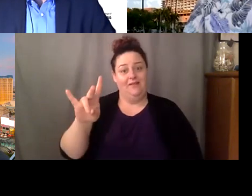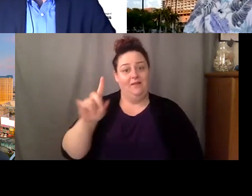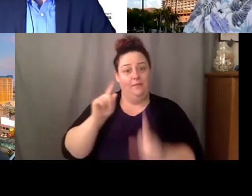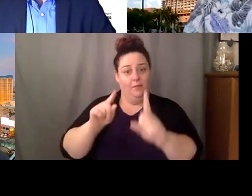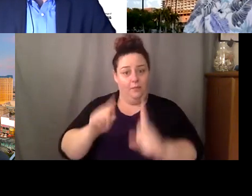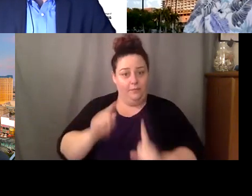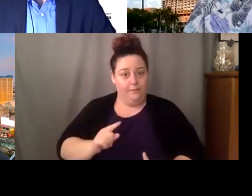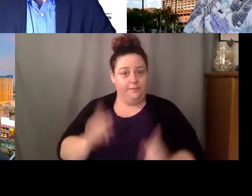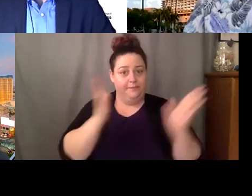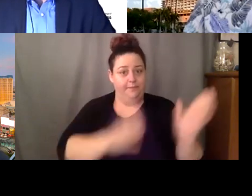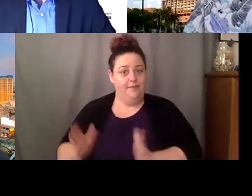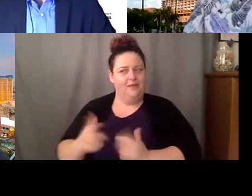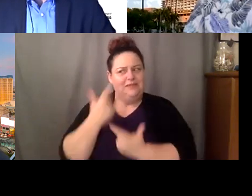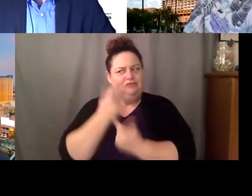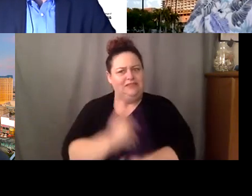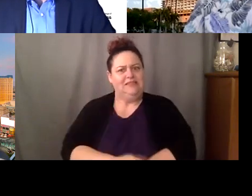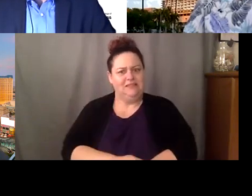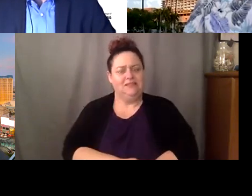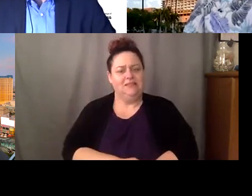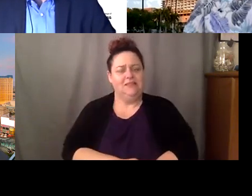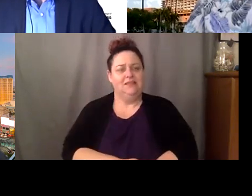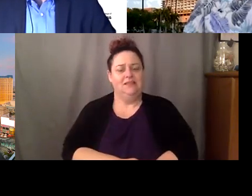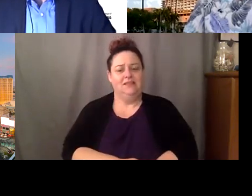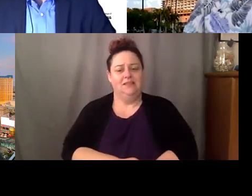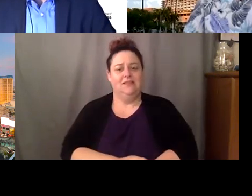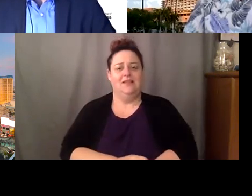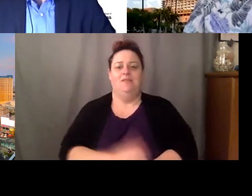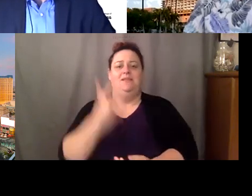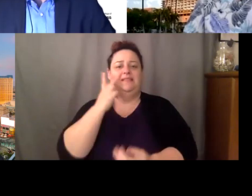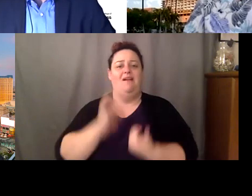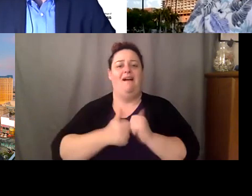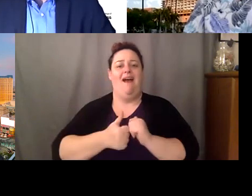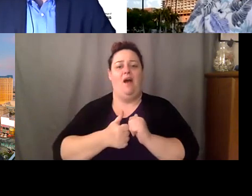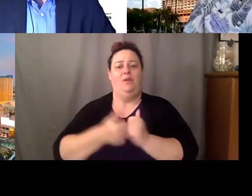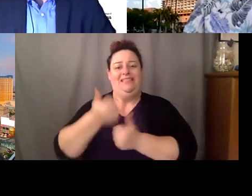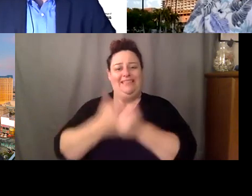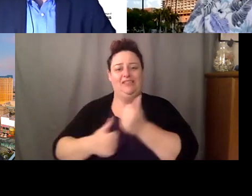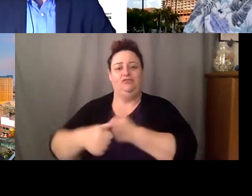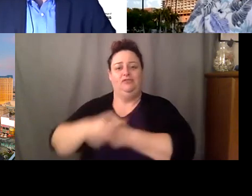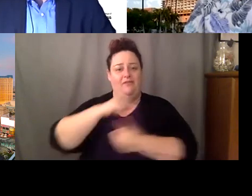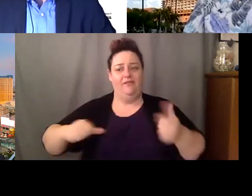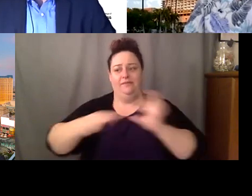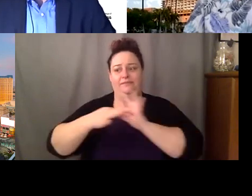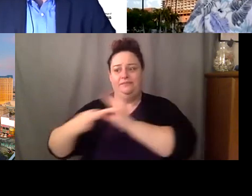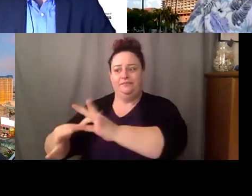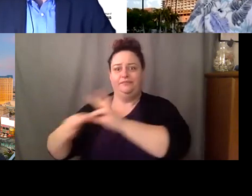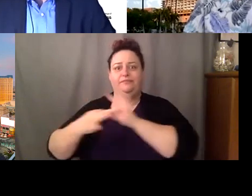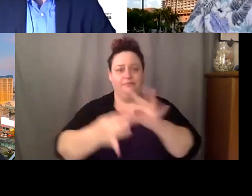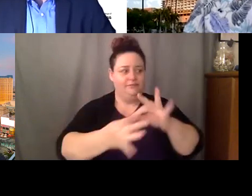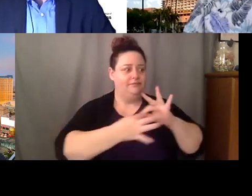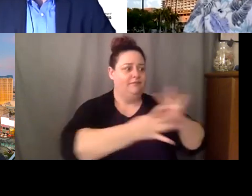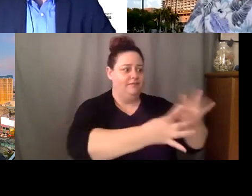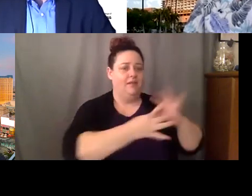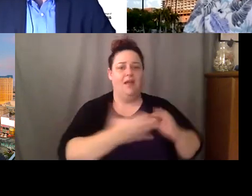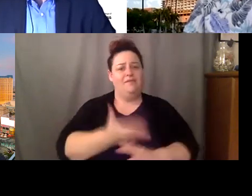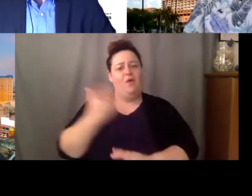at was, you know, the connection to each other, to bodies, to people that we so often took for granted in